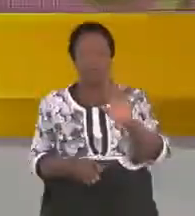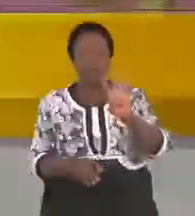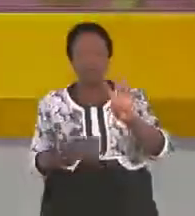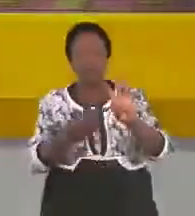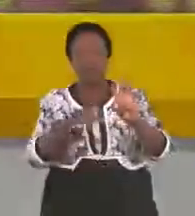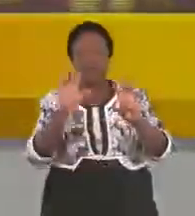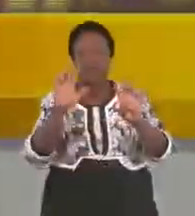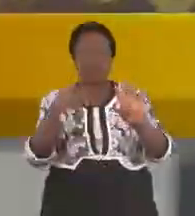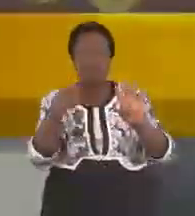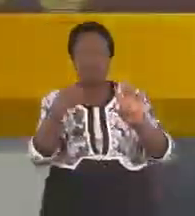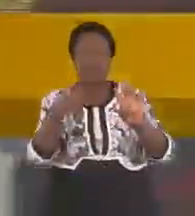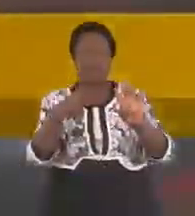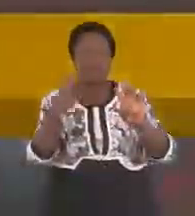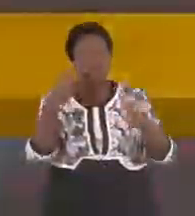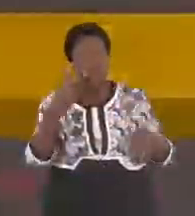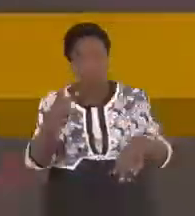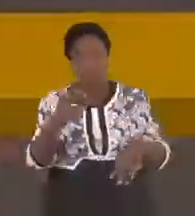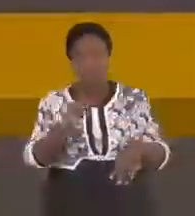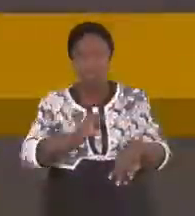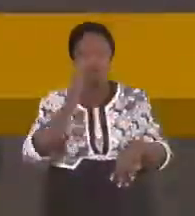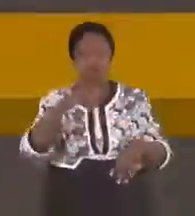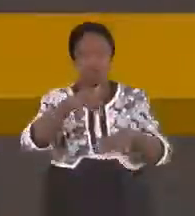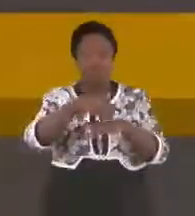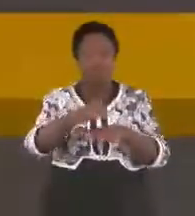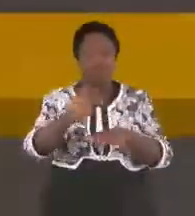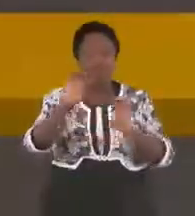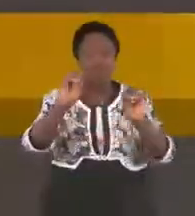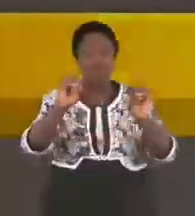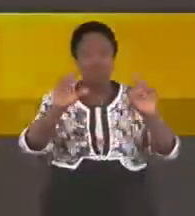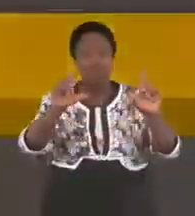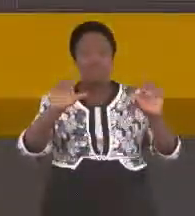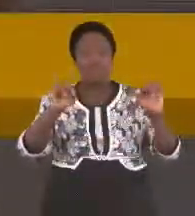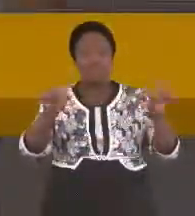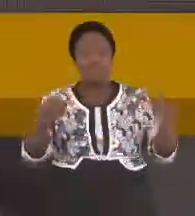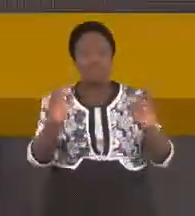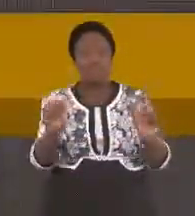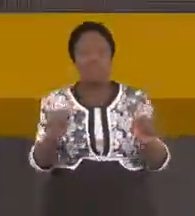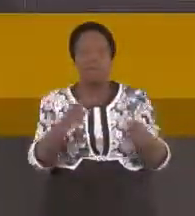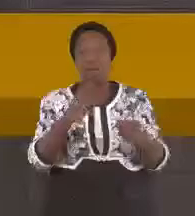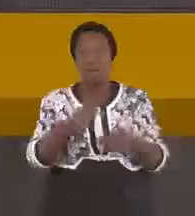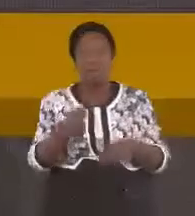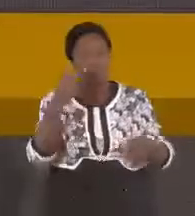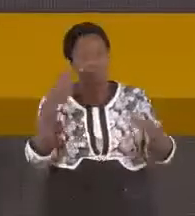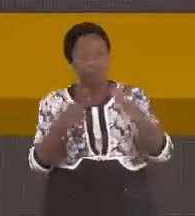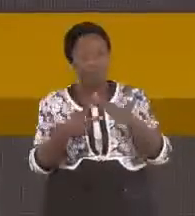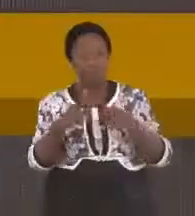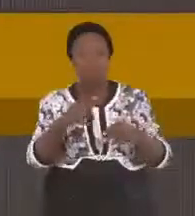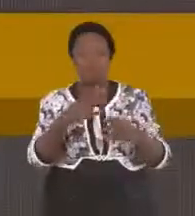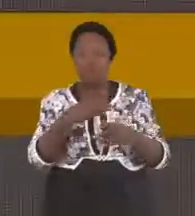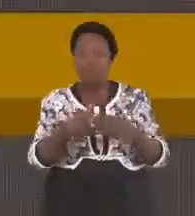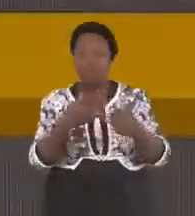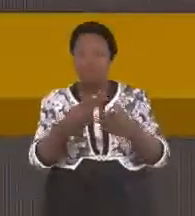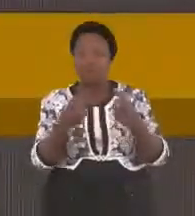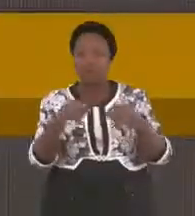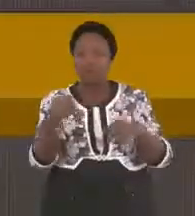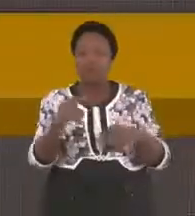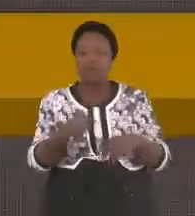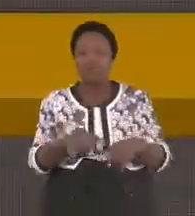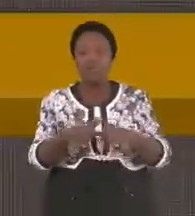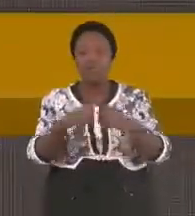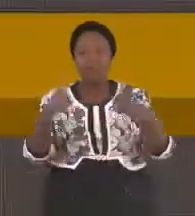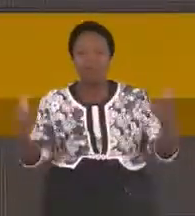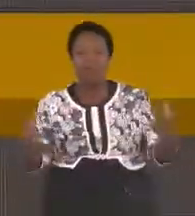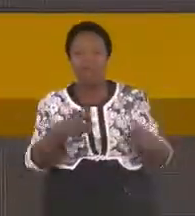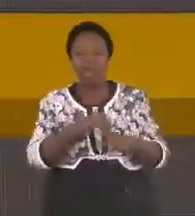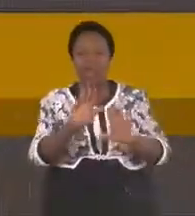will send Elijah, the prophet, before the coming of the great and dreadful